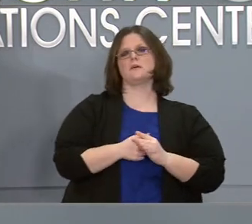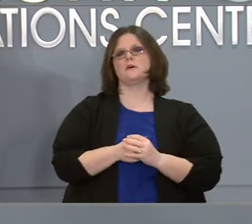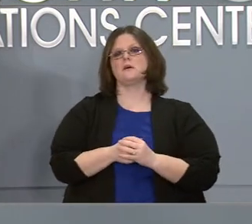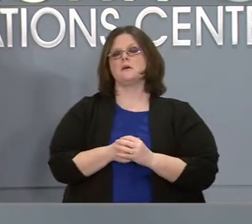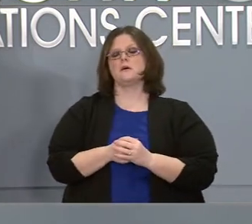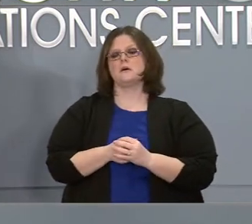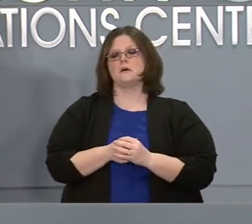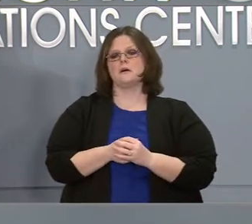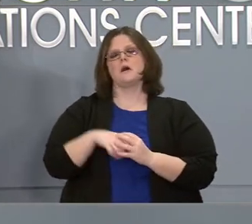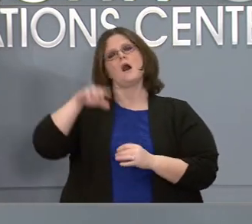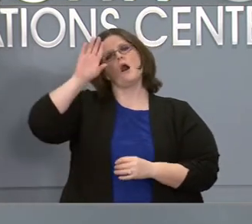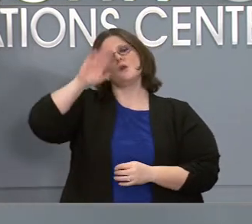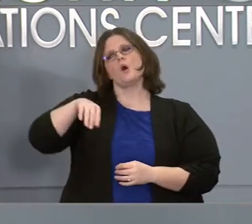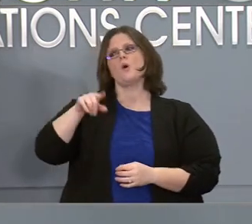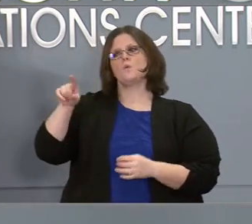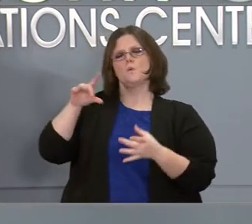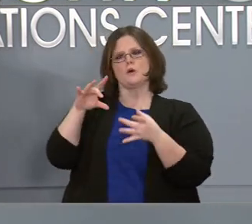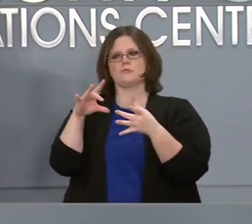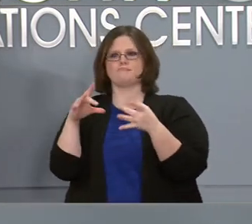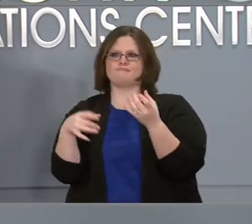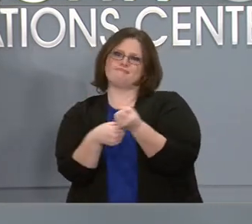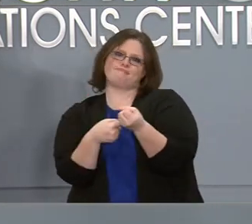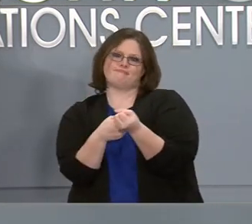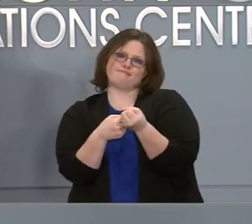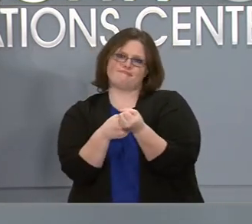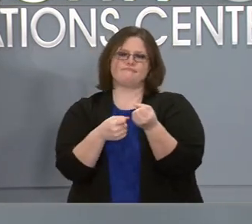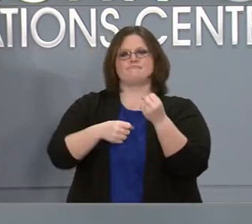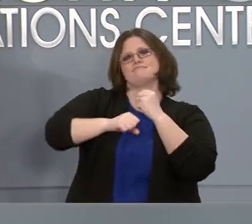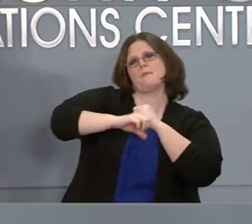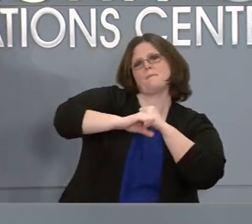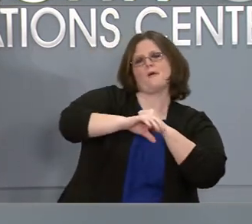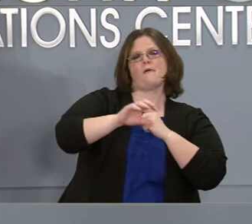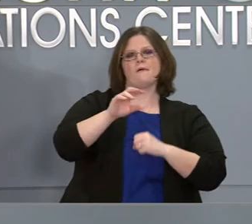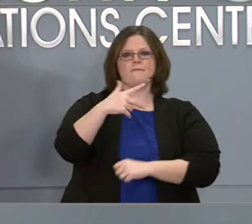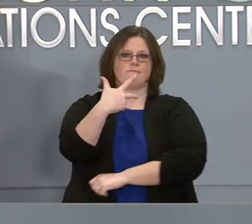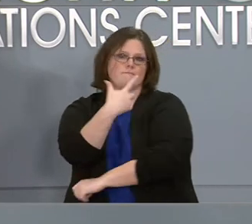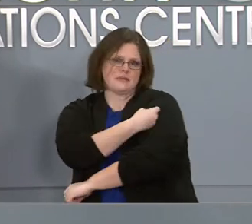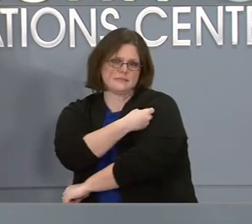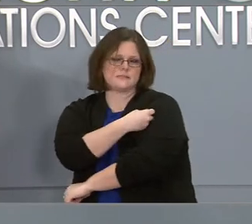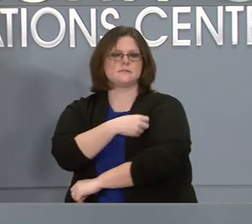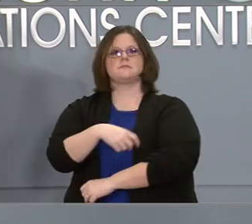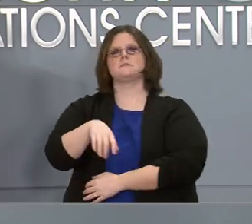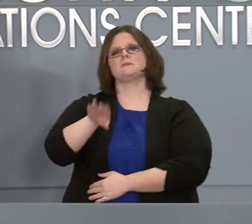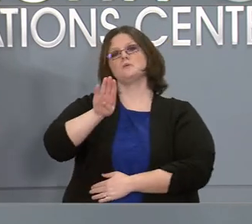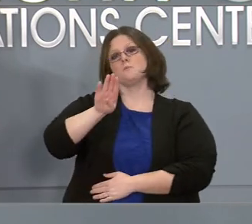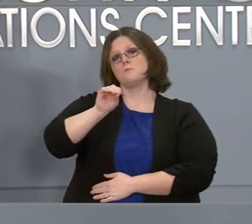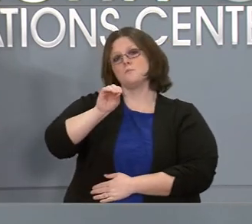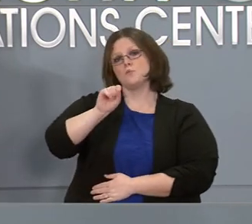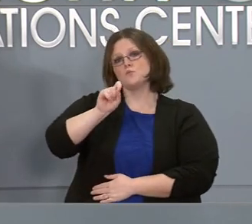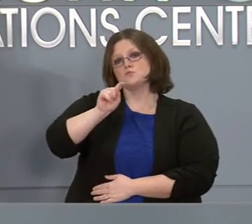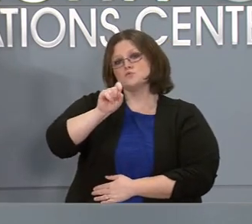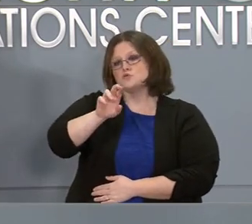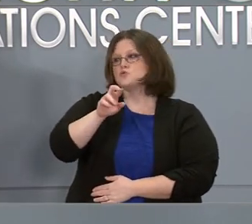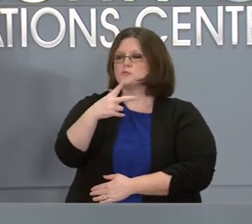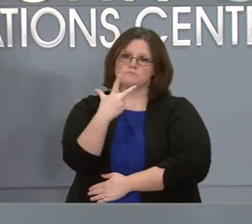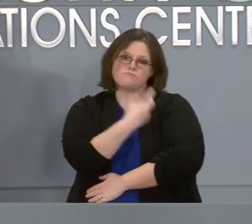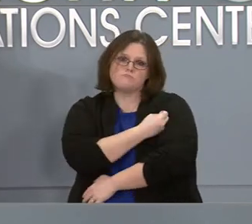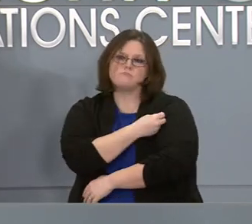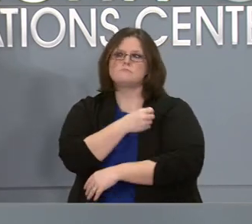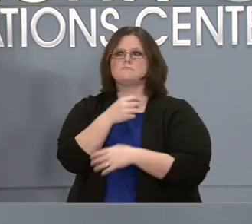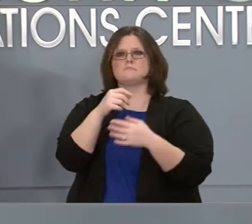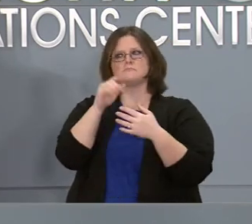with regard, I know your focus is on promoting vaccines and boosters right now as the top priorities.